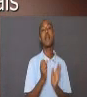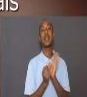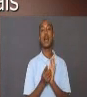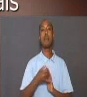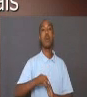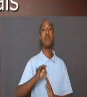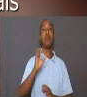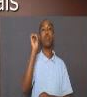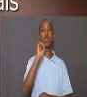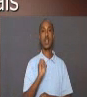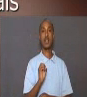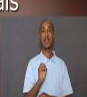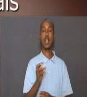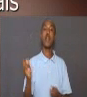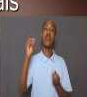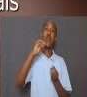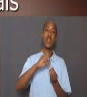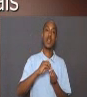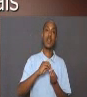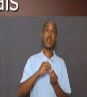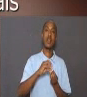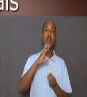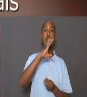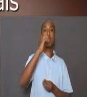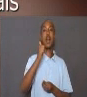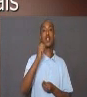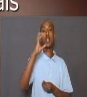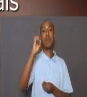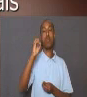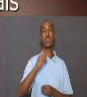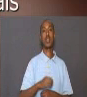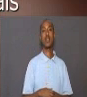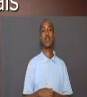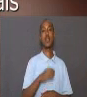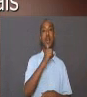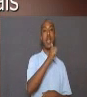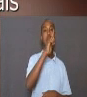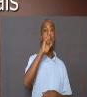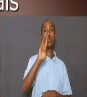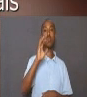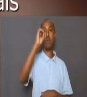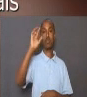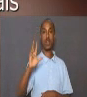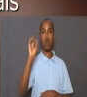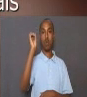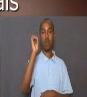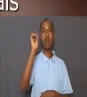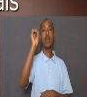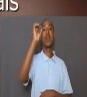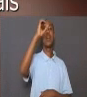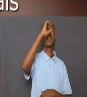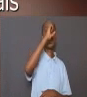examples of oxides include calcium oxide, aluminium oxide,